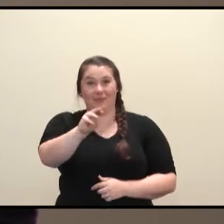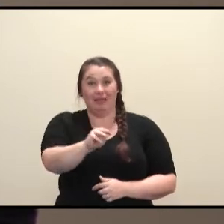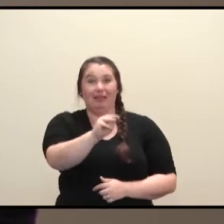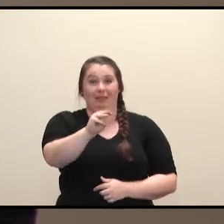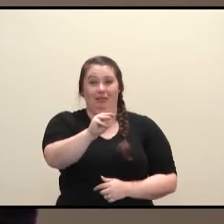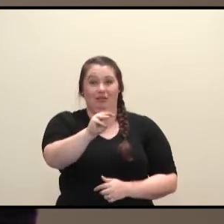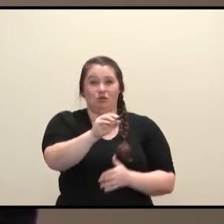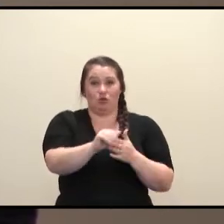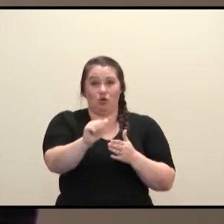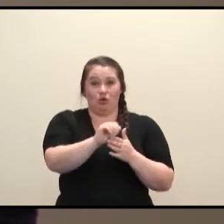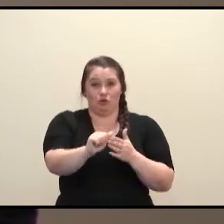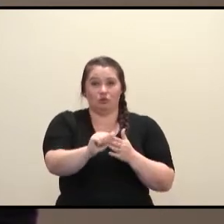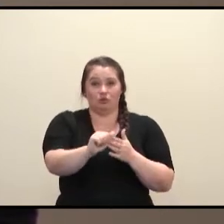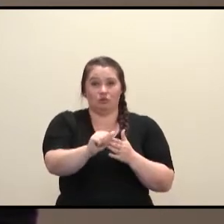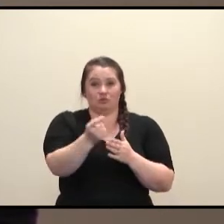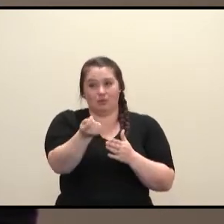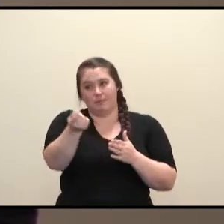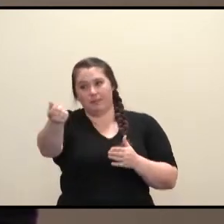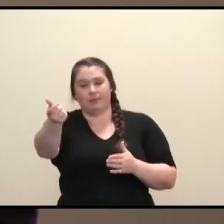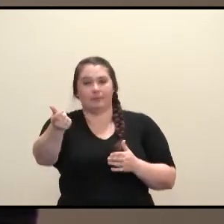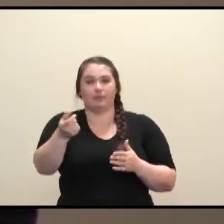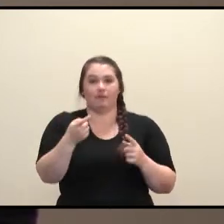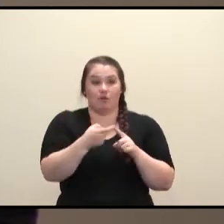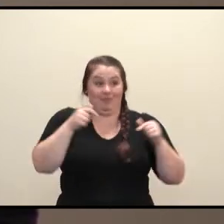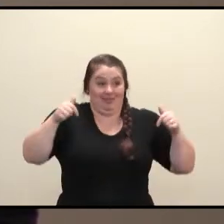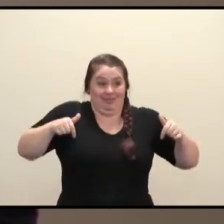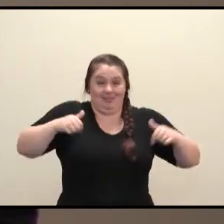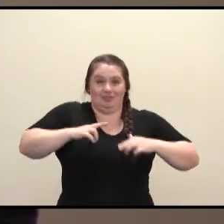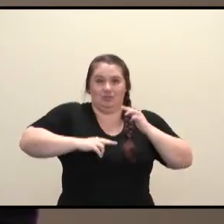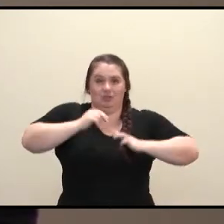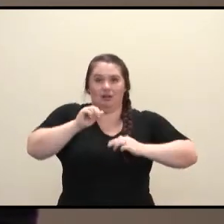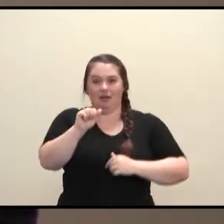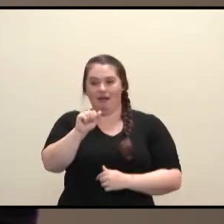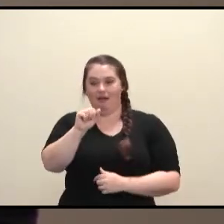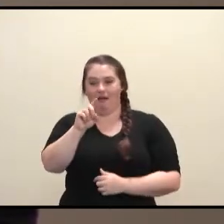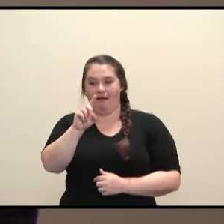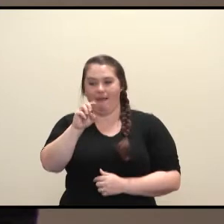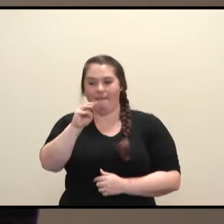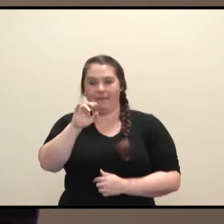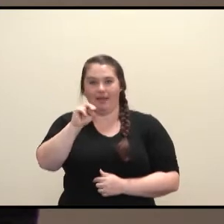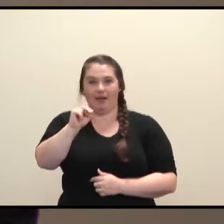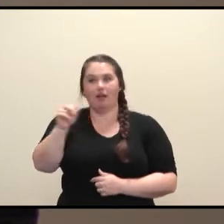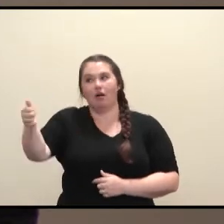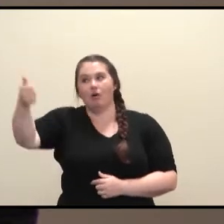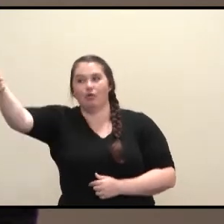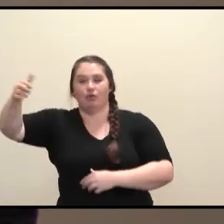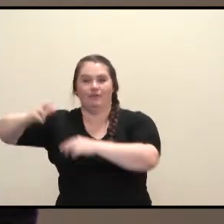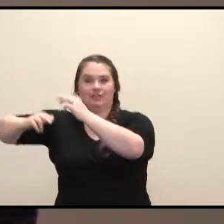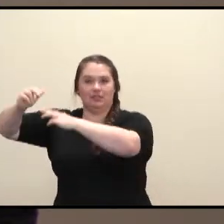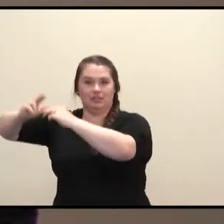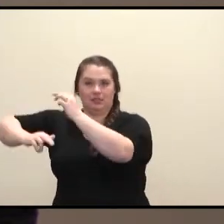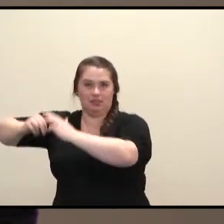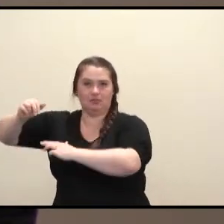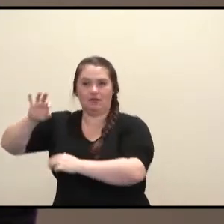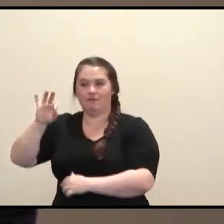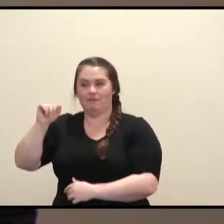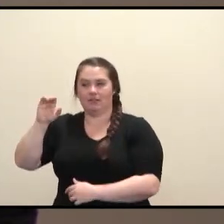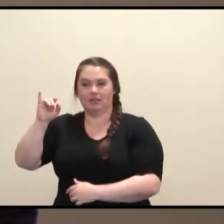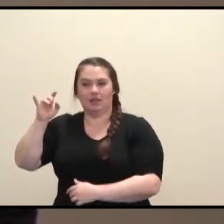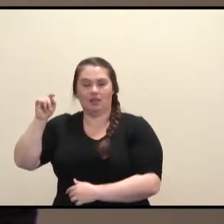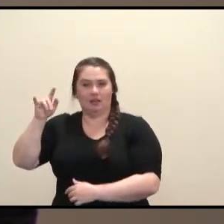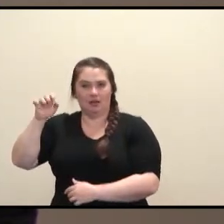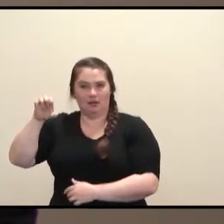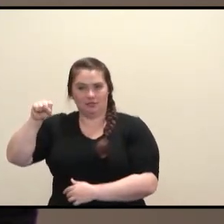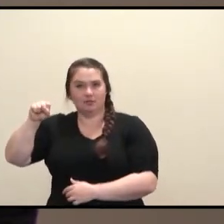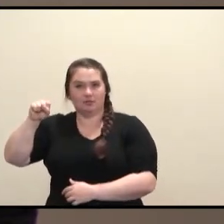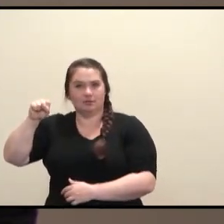$1,258,000 from this building and other centralized services, and that would be the facilities department primarily. There are a